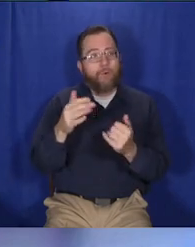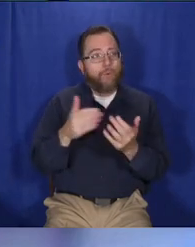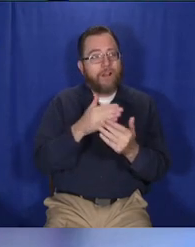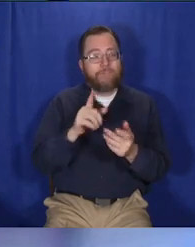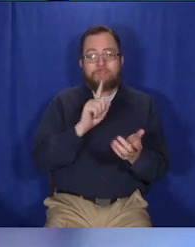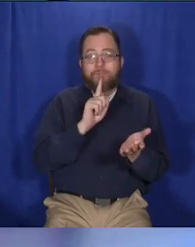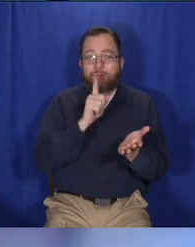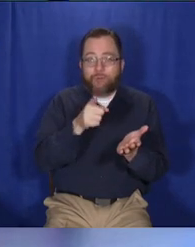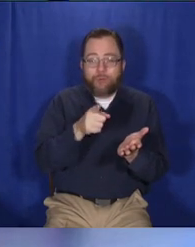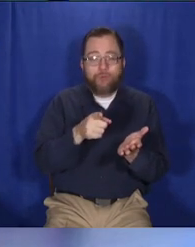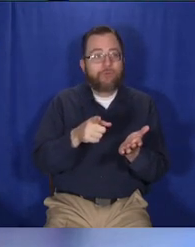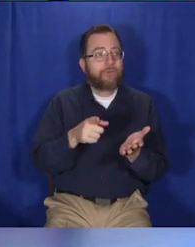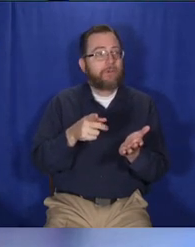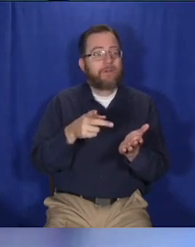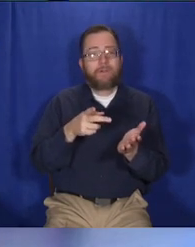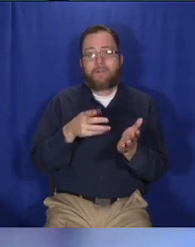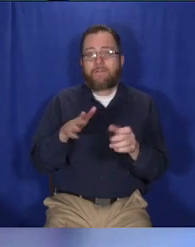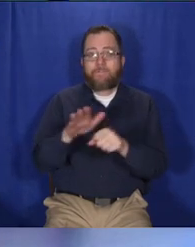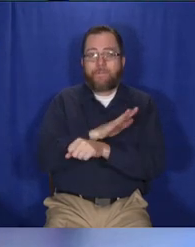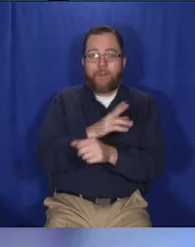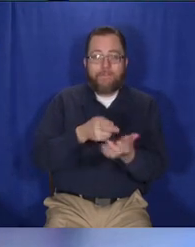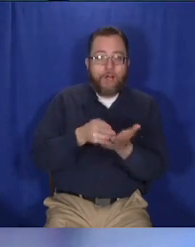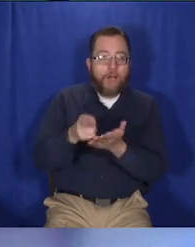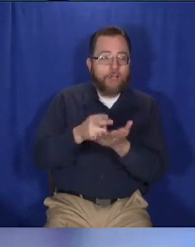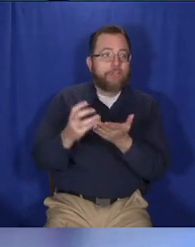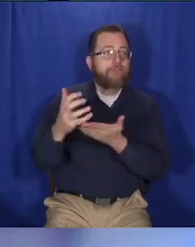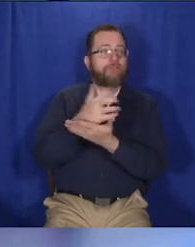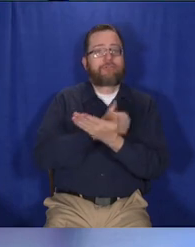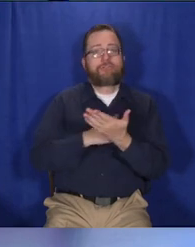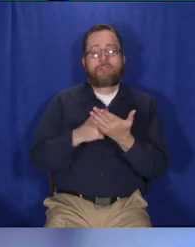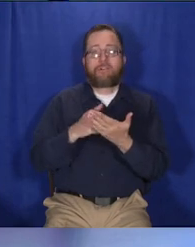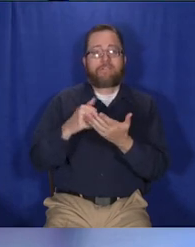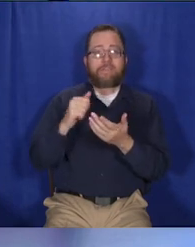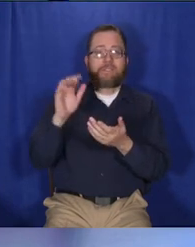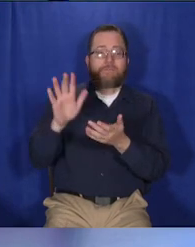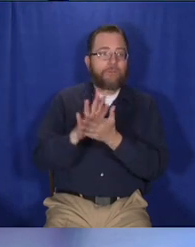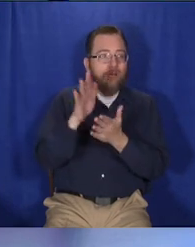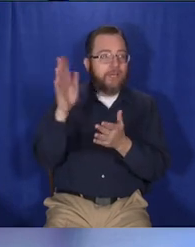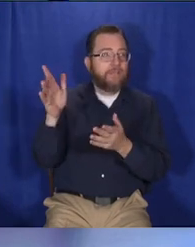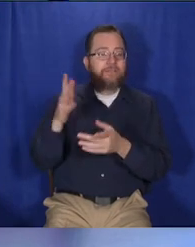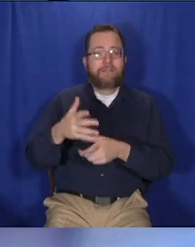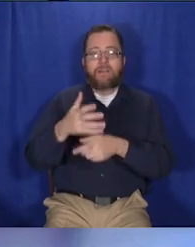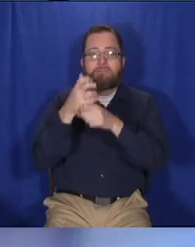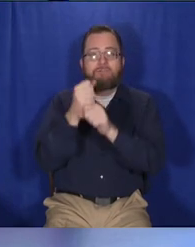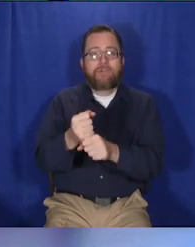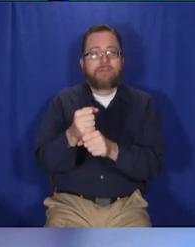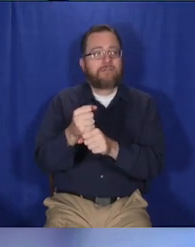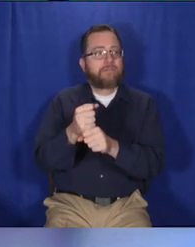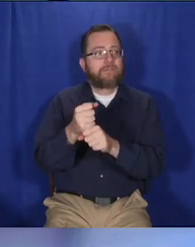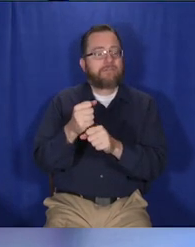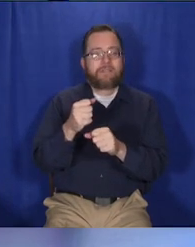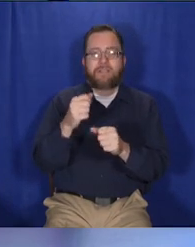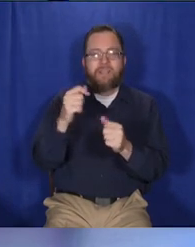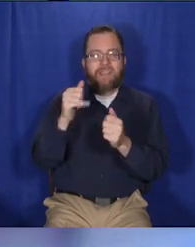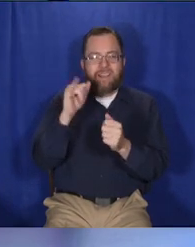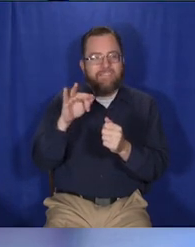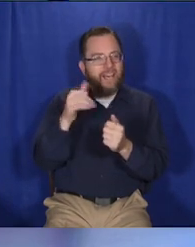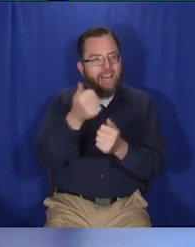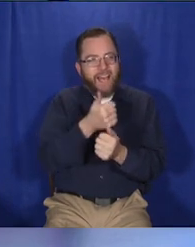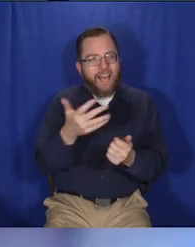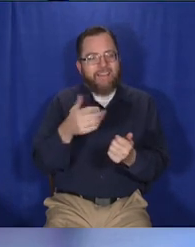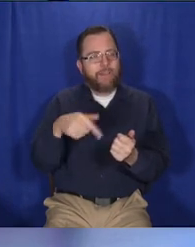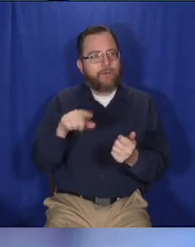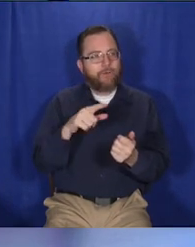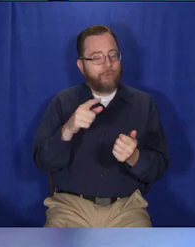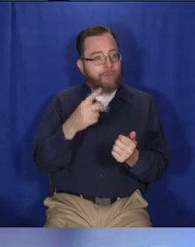just, whatever is pure, whatever is lovely, whatever is commendable, if there is any excellence, if there is anything